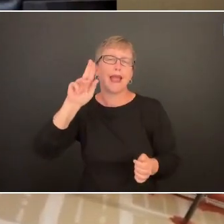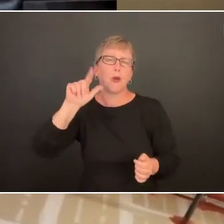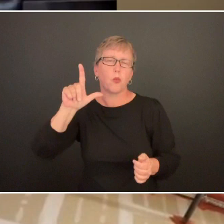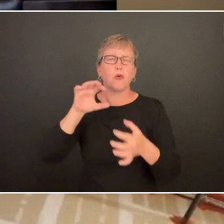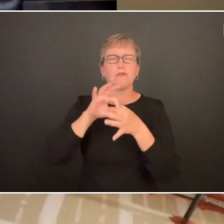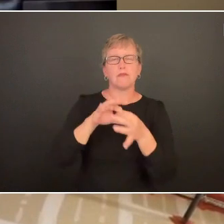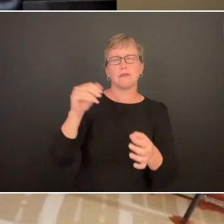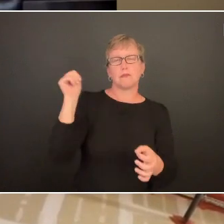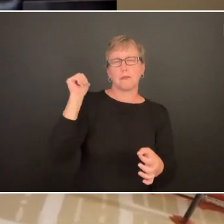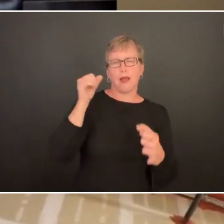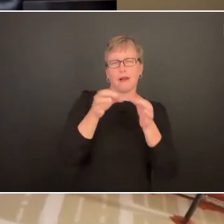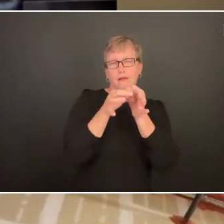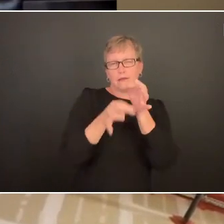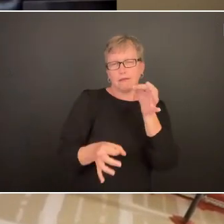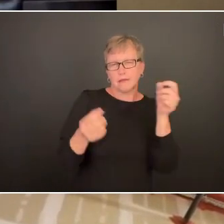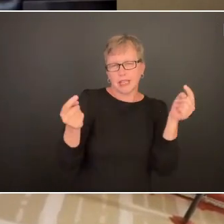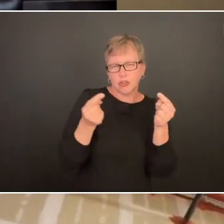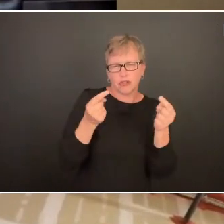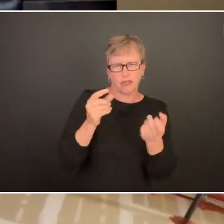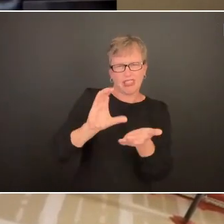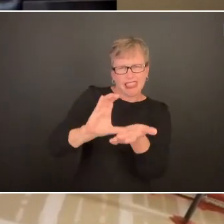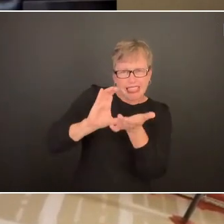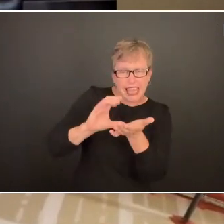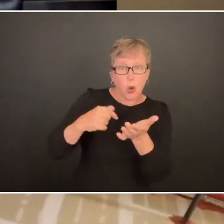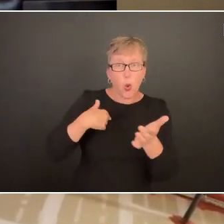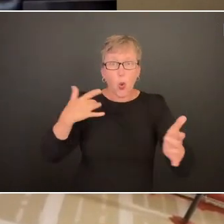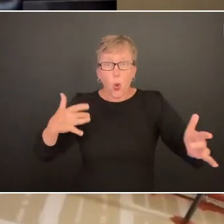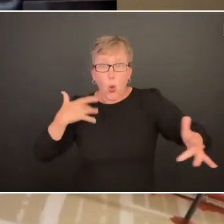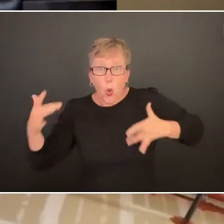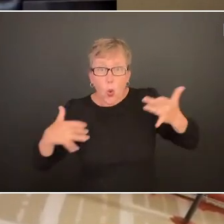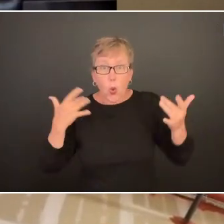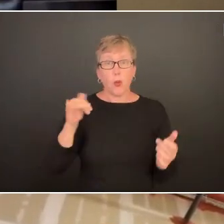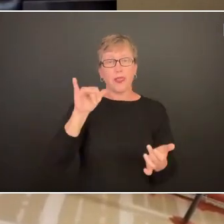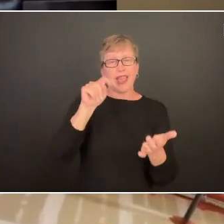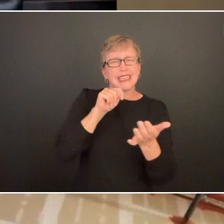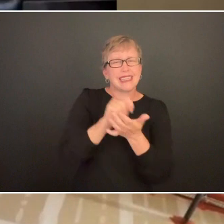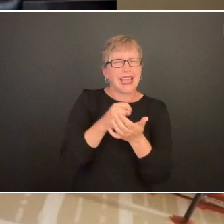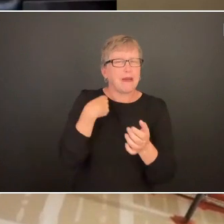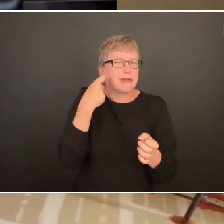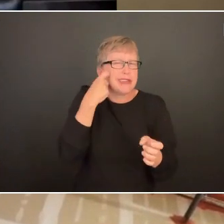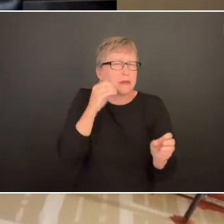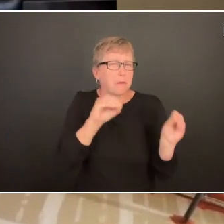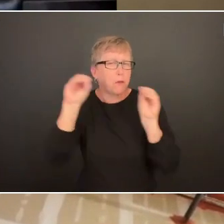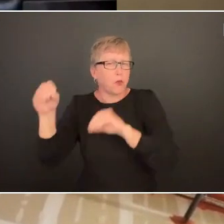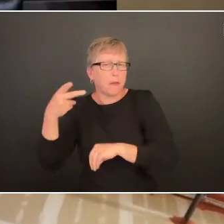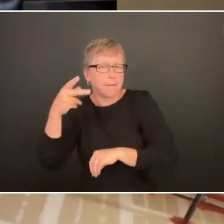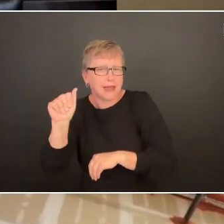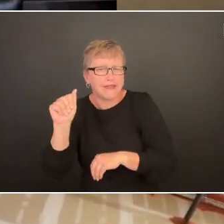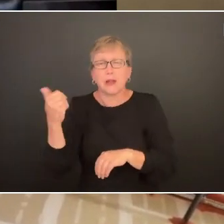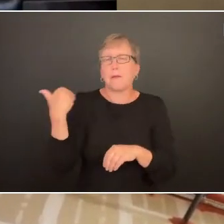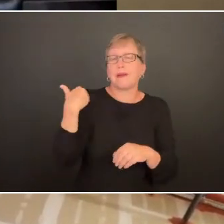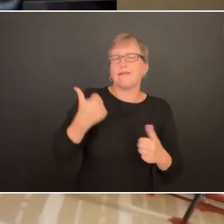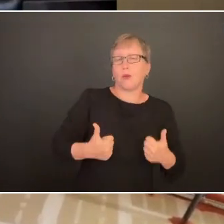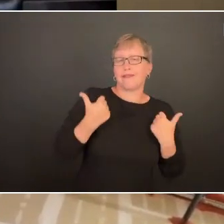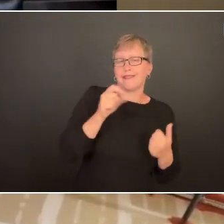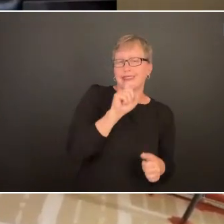went, my husband had gotten a huge manual, or a huge book on spinal cord injuries. And